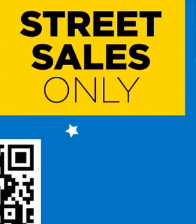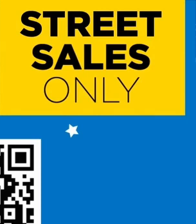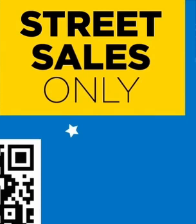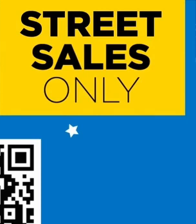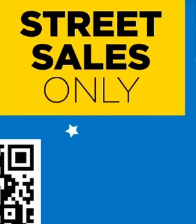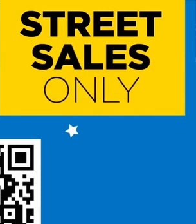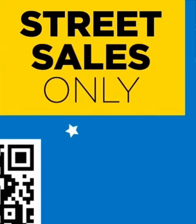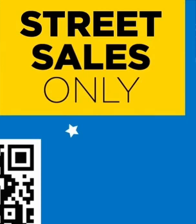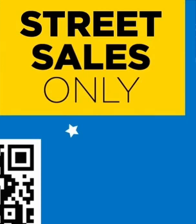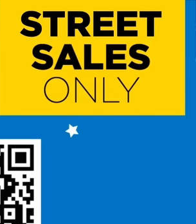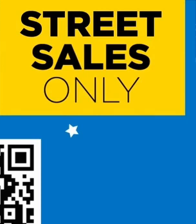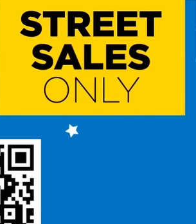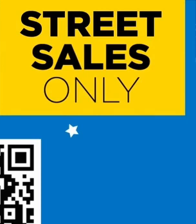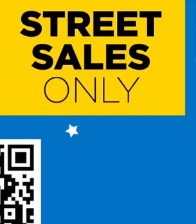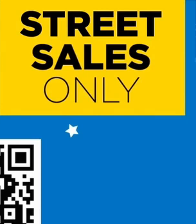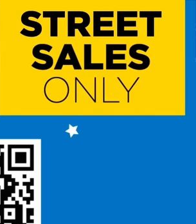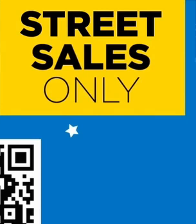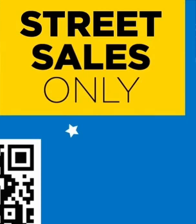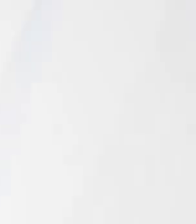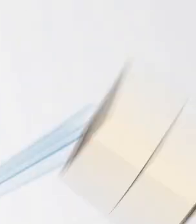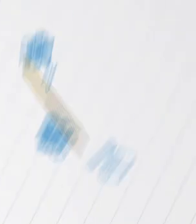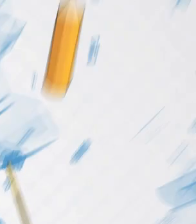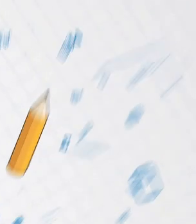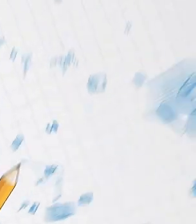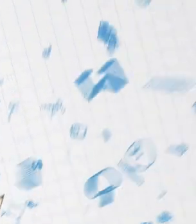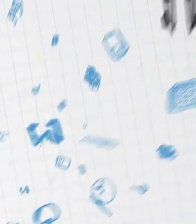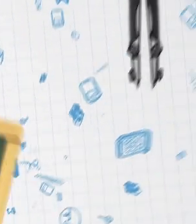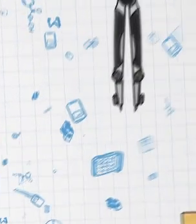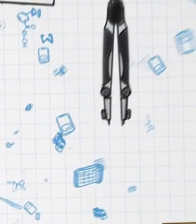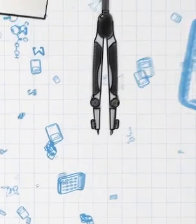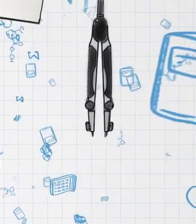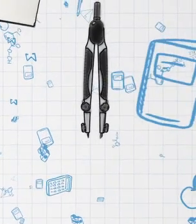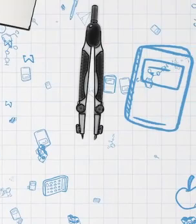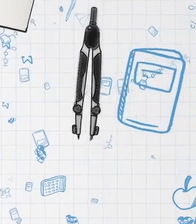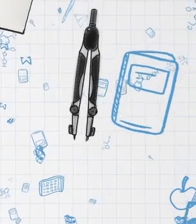fun activities with Zoe and Zoshi.